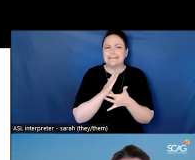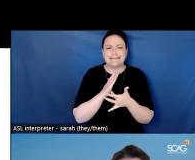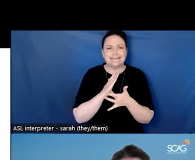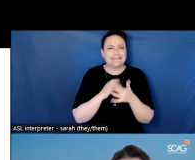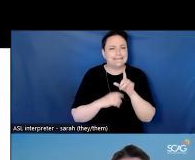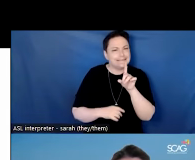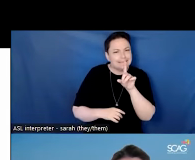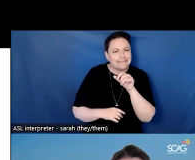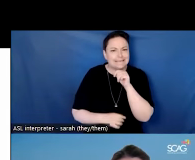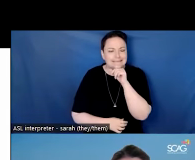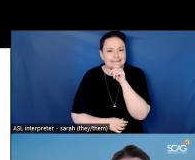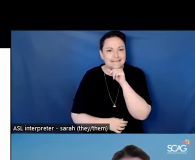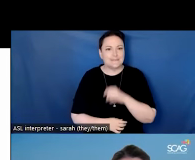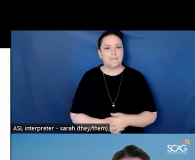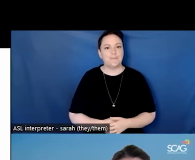Okay.